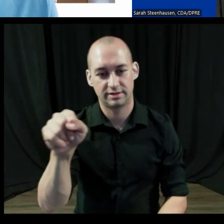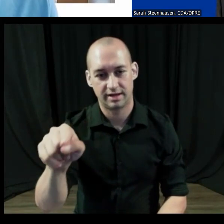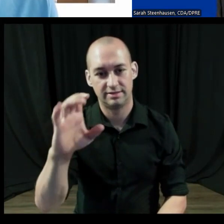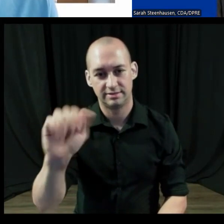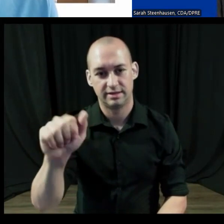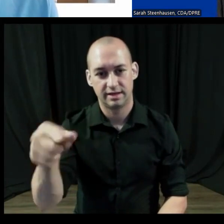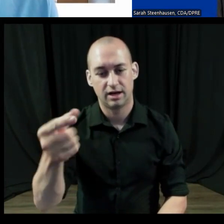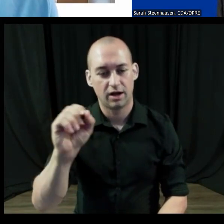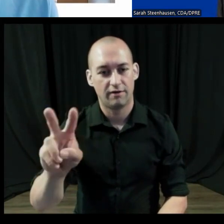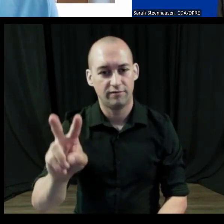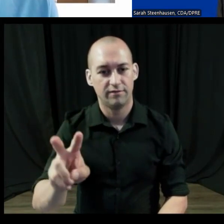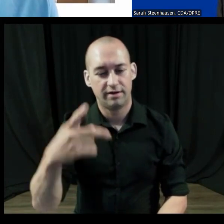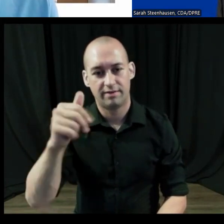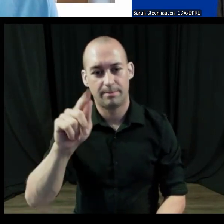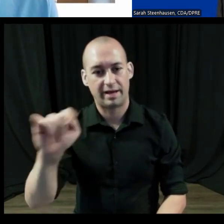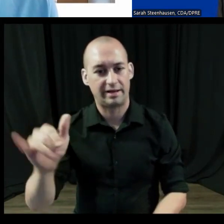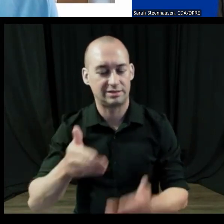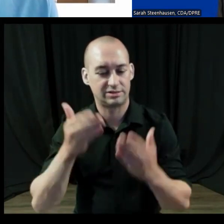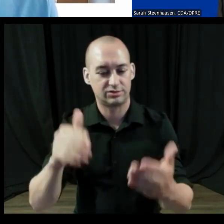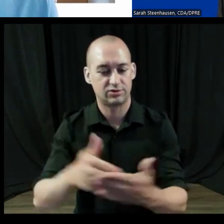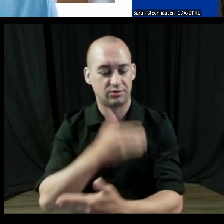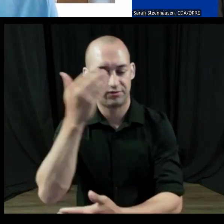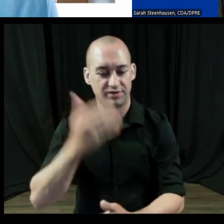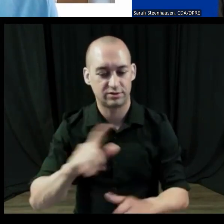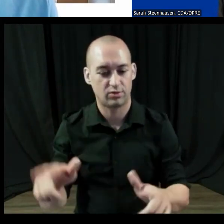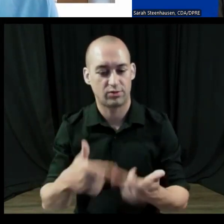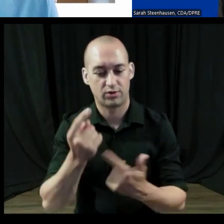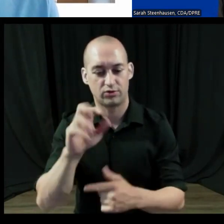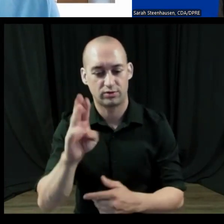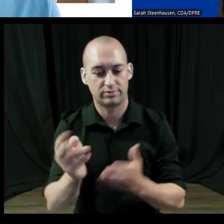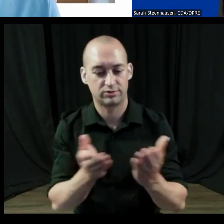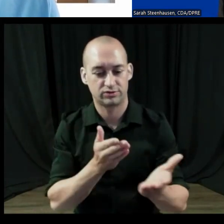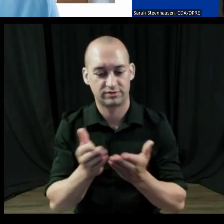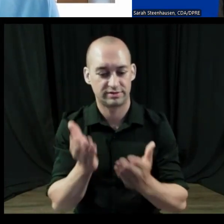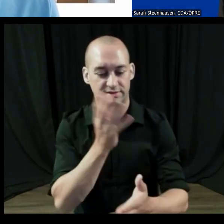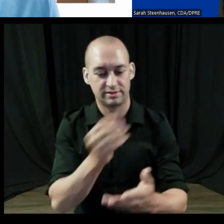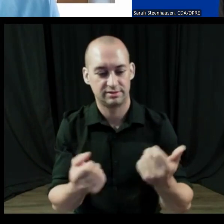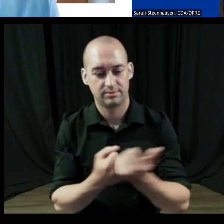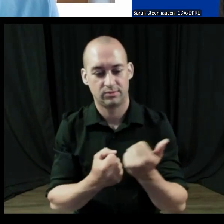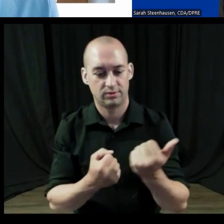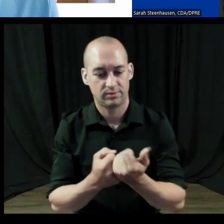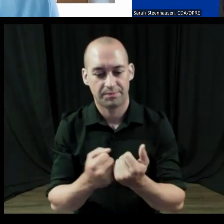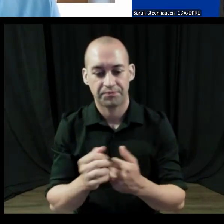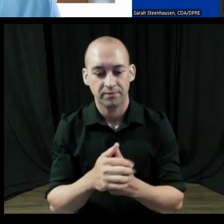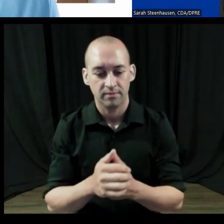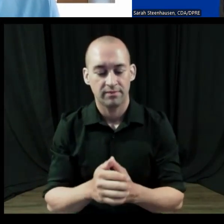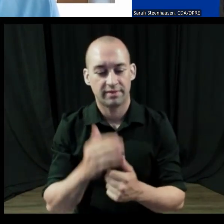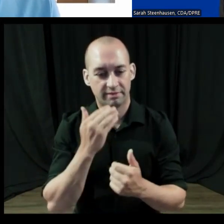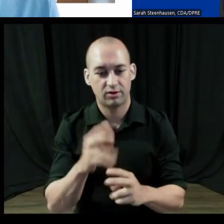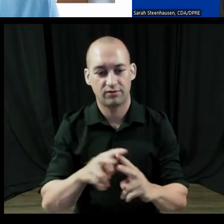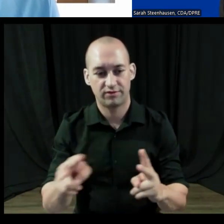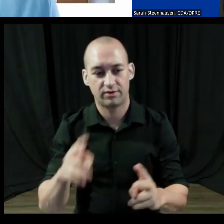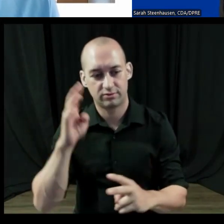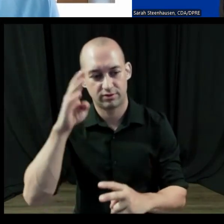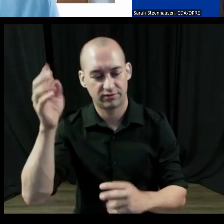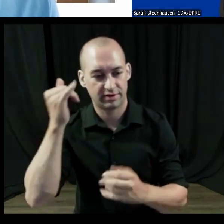Patty suggests the new face of long-term services and supports. Thank you. That's a very creative idea, and we